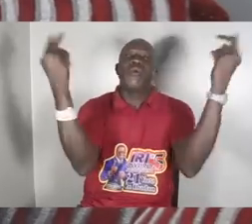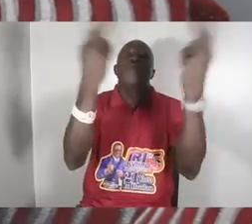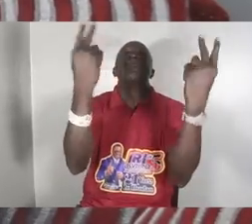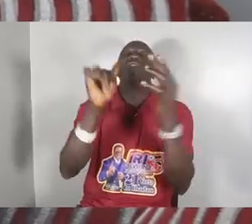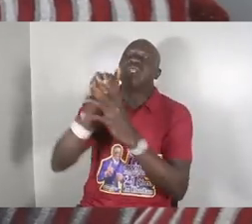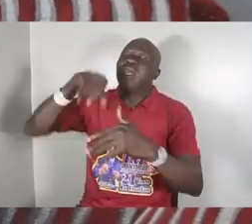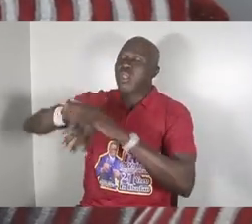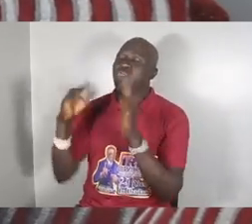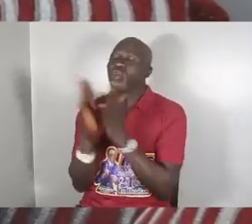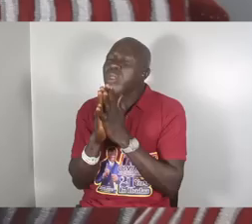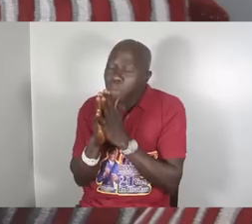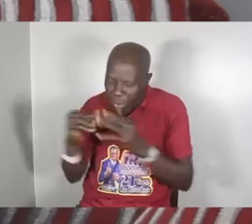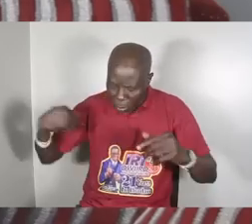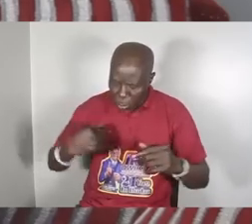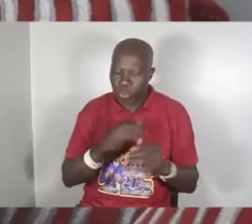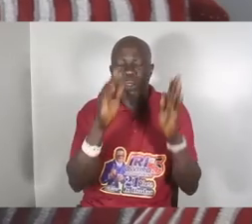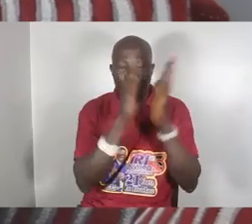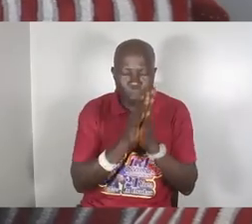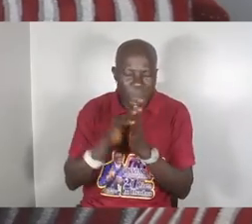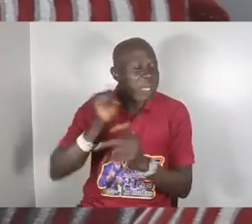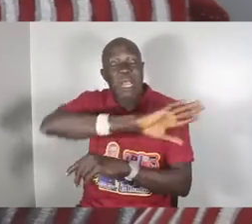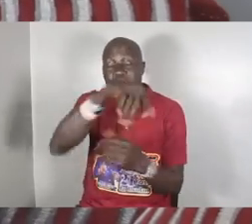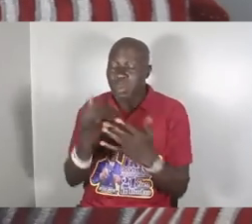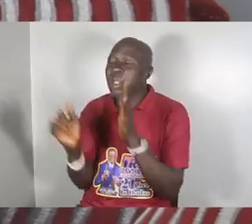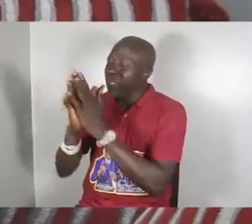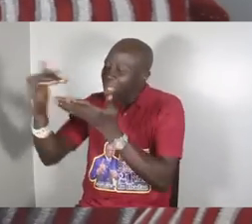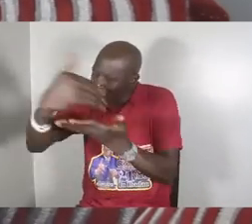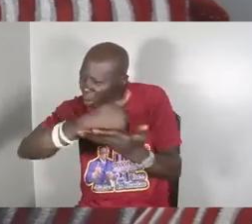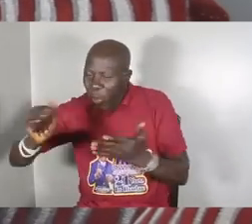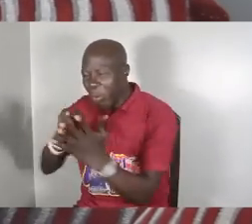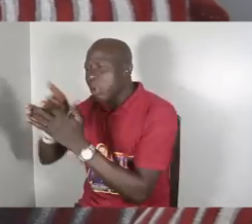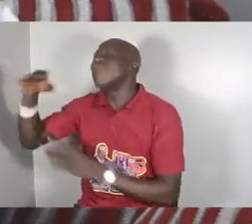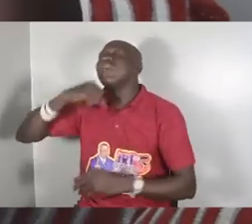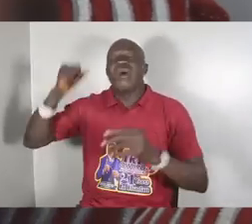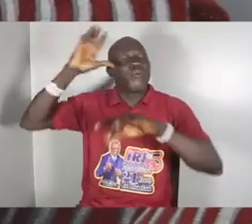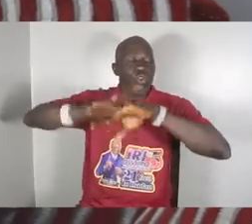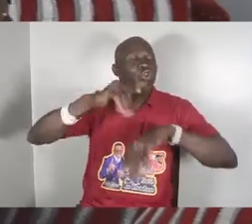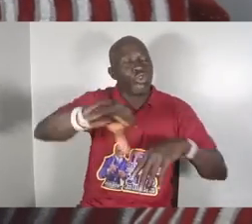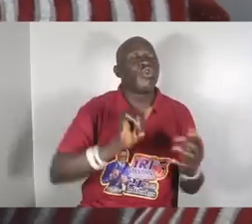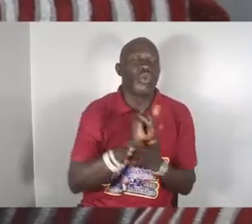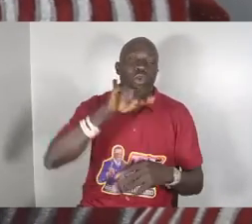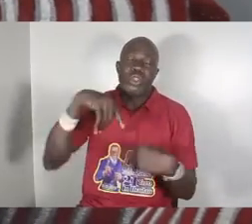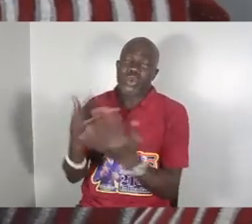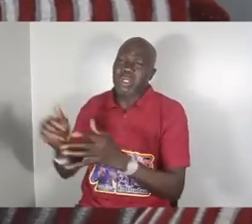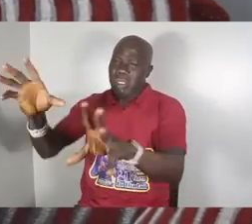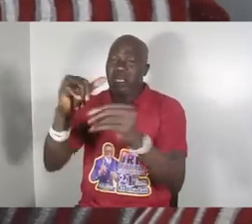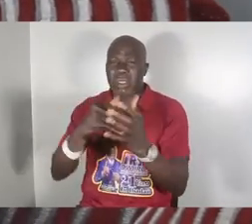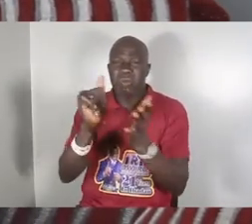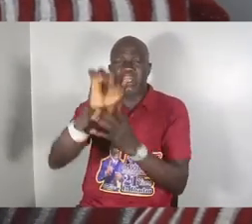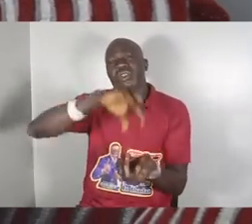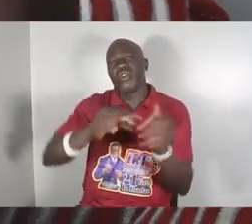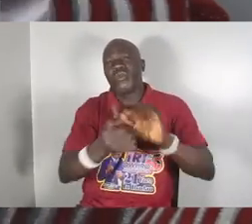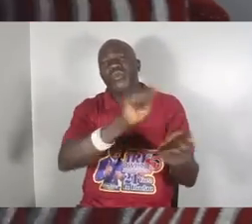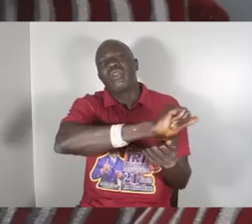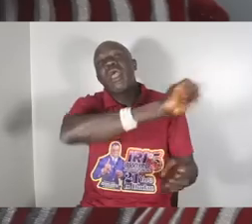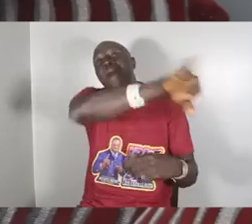prayer of victory. We'll pray the prayer that will take away the mark of the curse from you. You must not take from it and